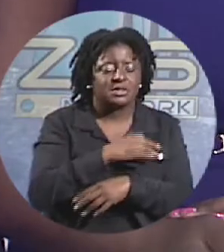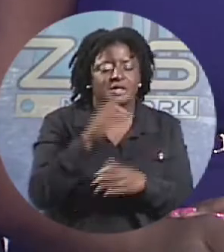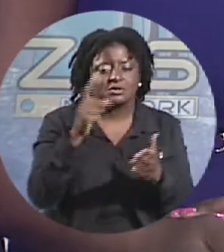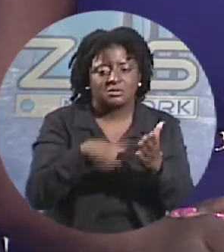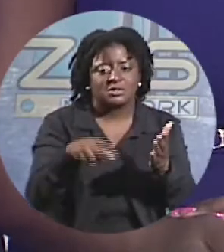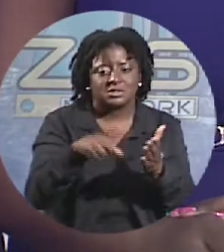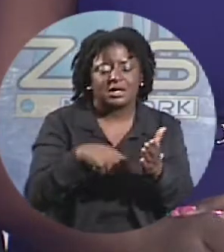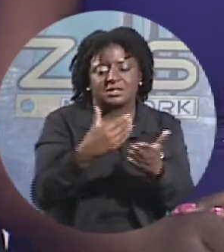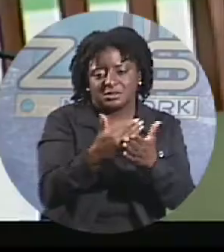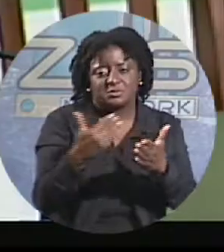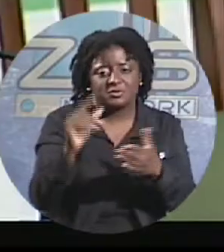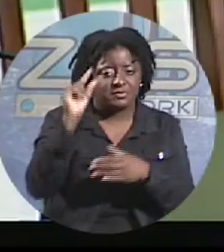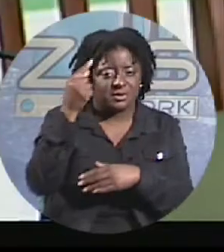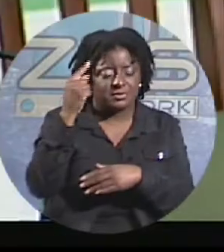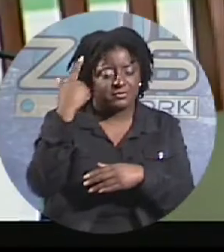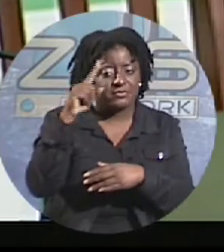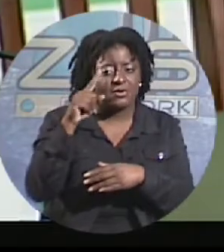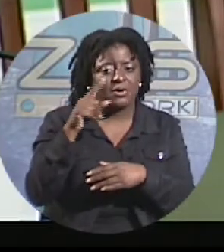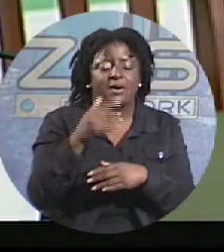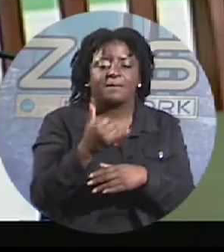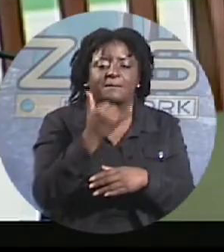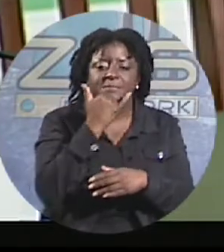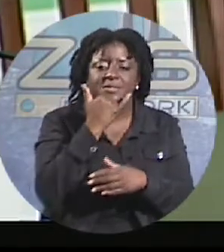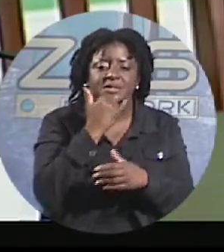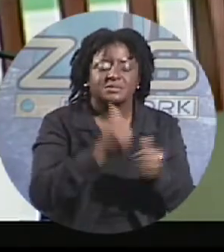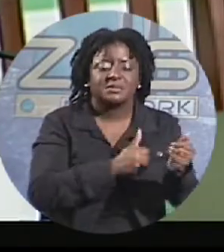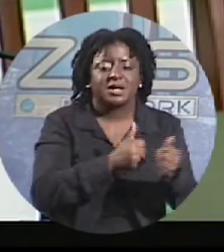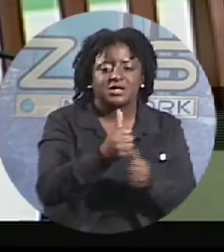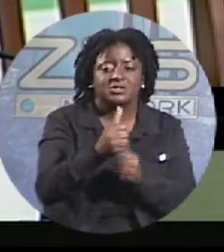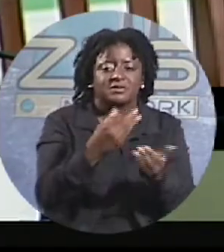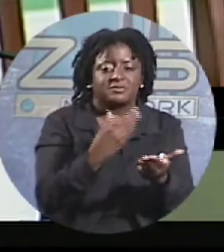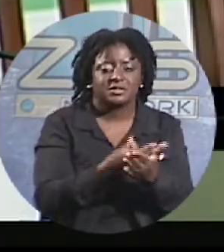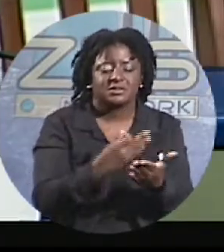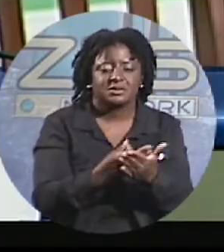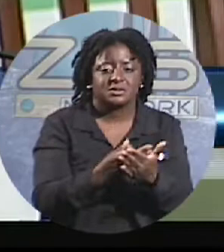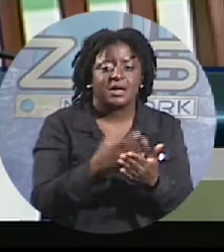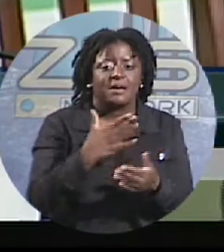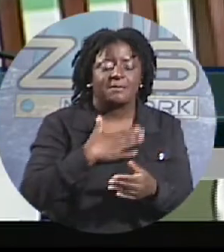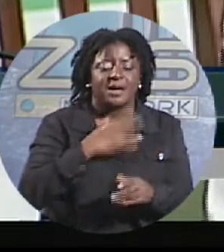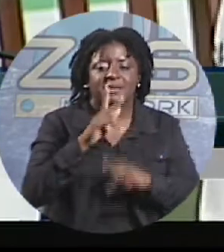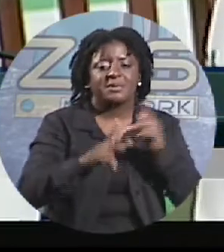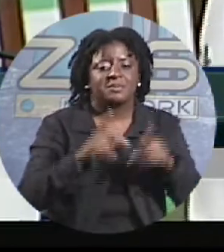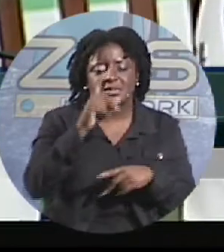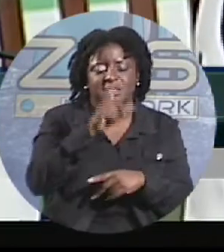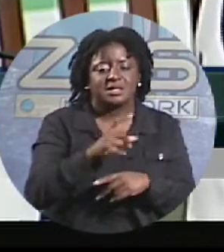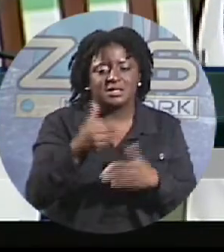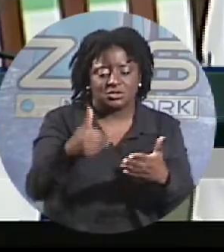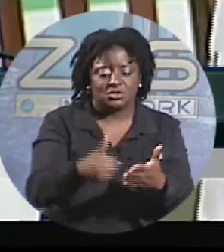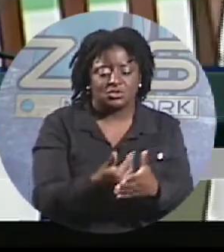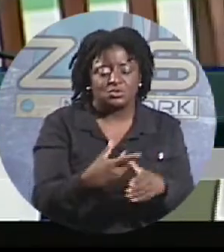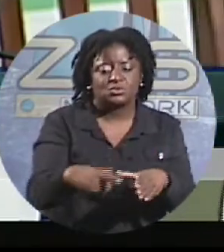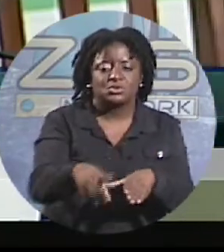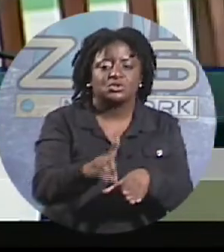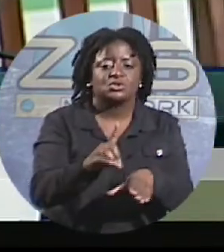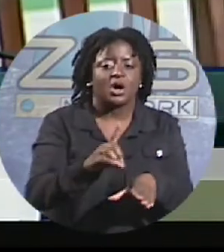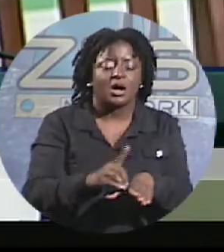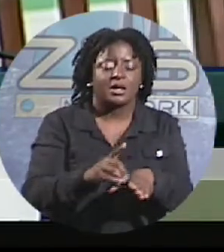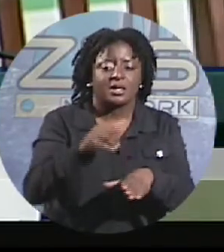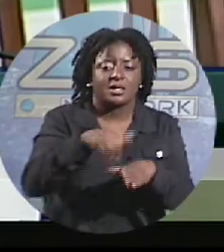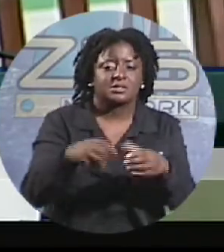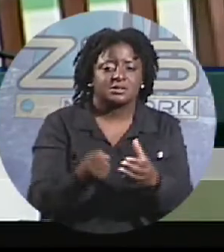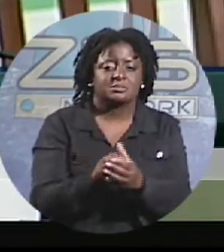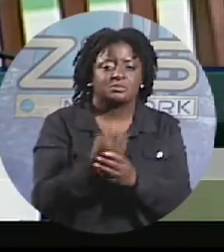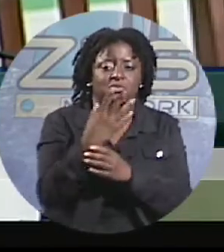of funds. My people need a new dock in Spring Point so that the people can have